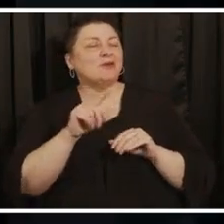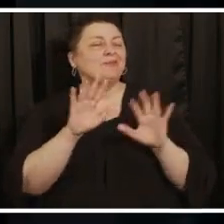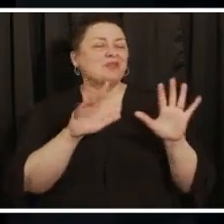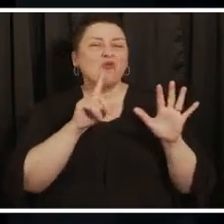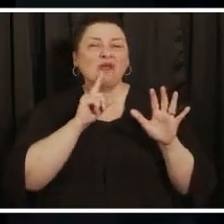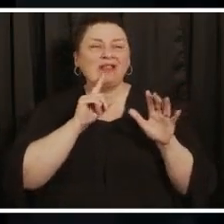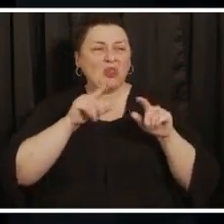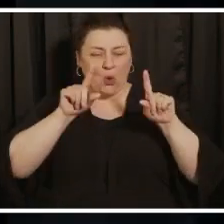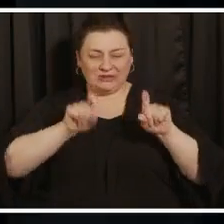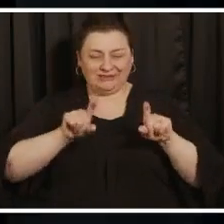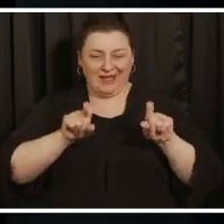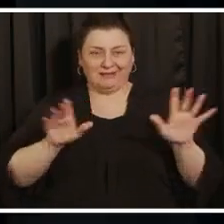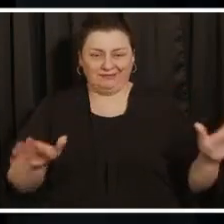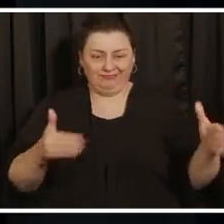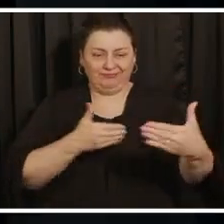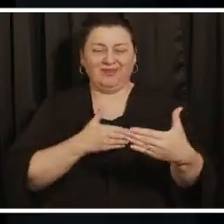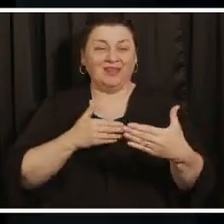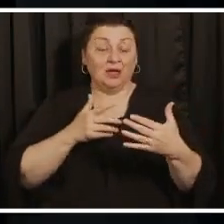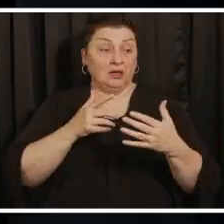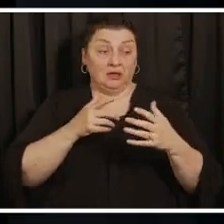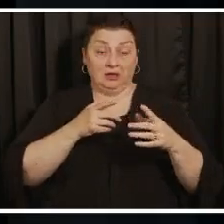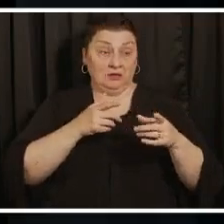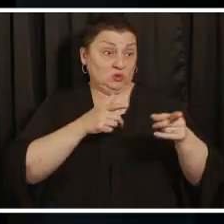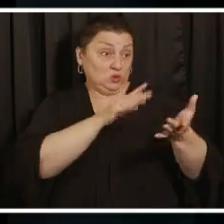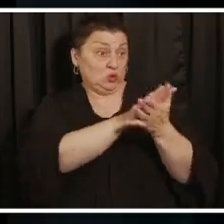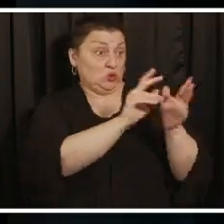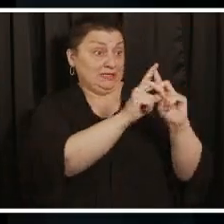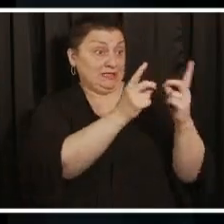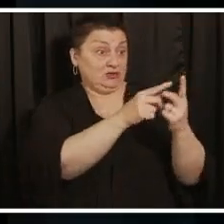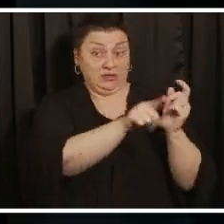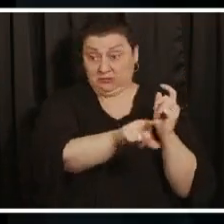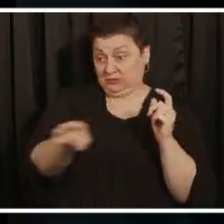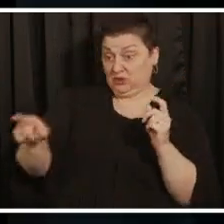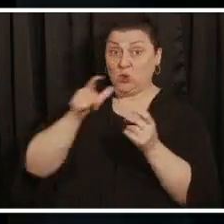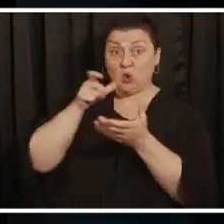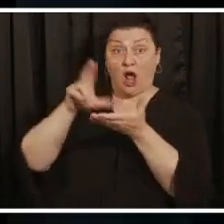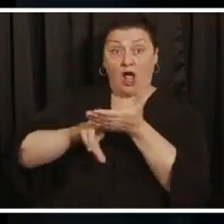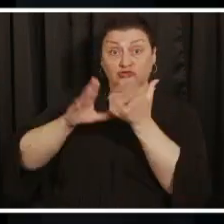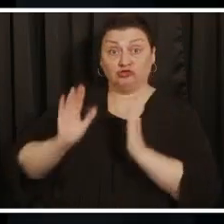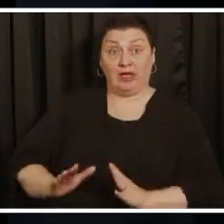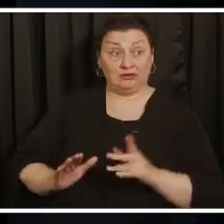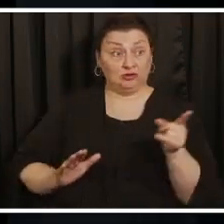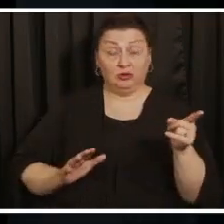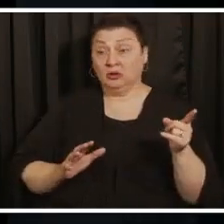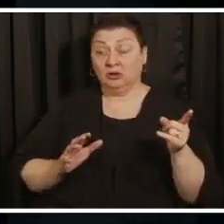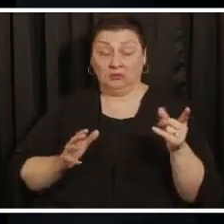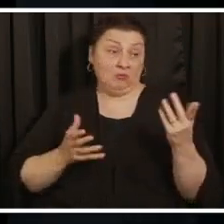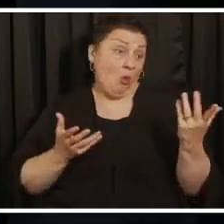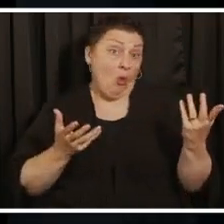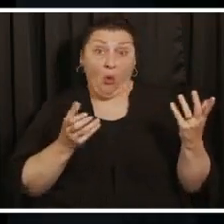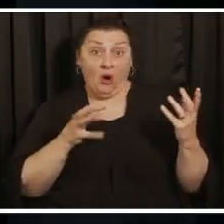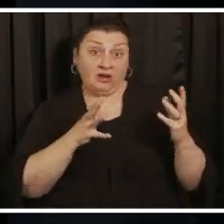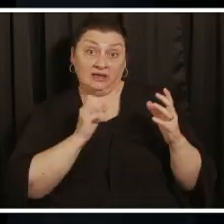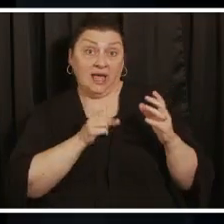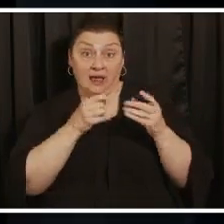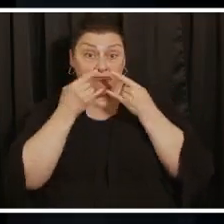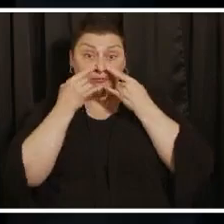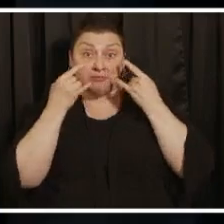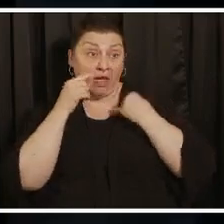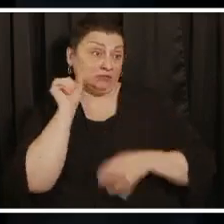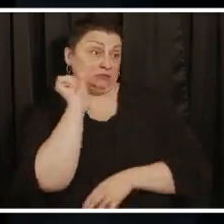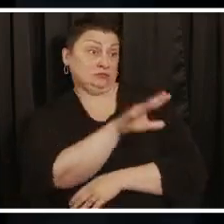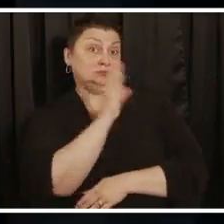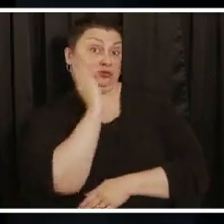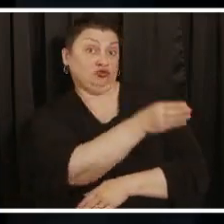and the contractors handle it. So the masks can be delivered to any school that want them. And I think there's two sets of equipment you're talking about, masks and medical